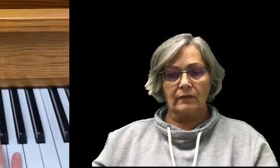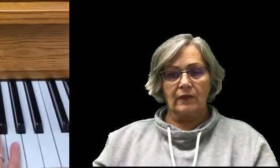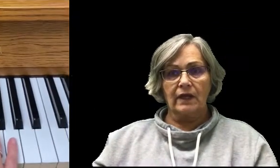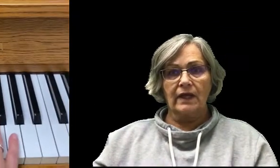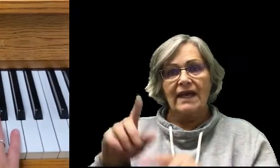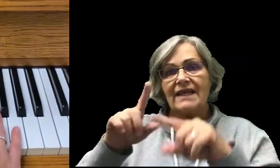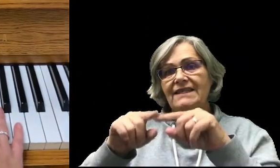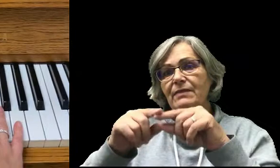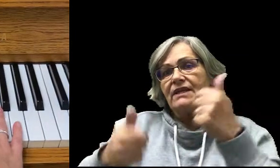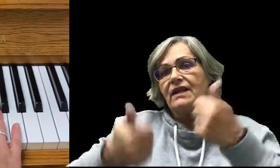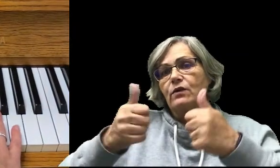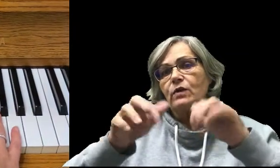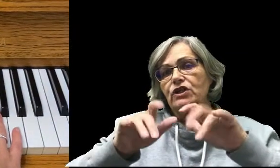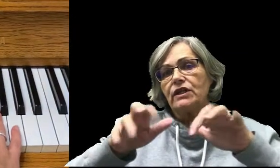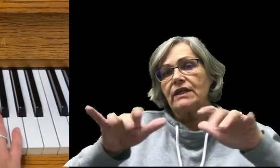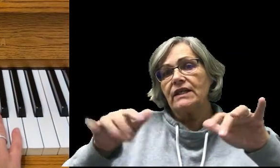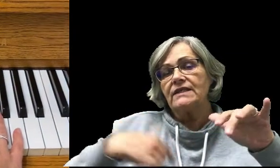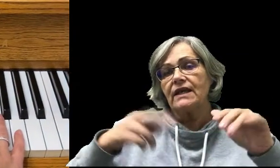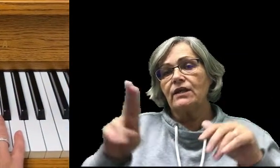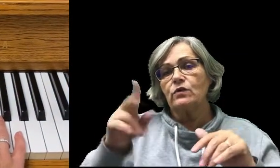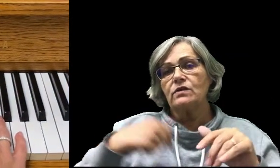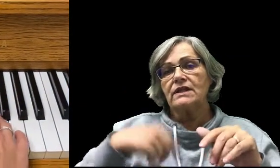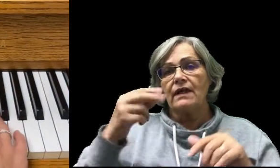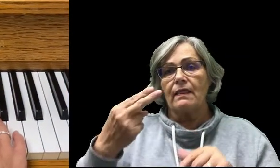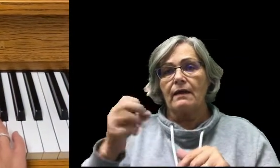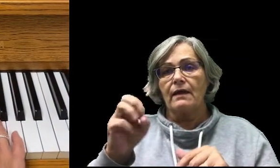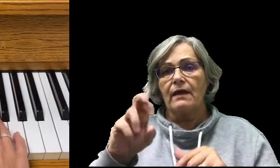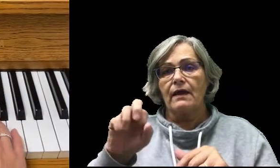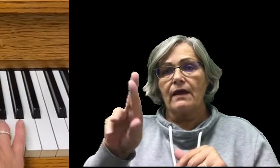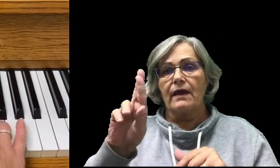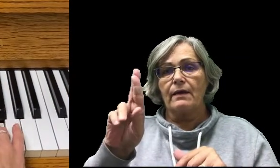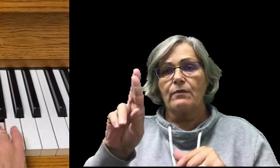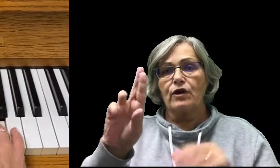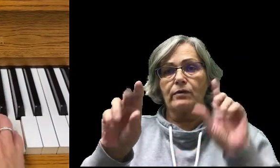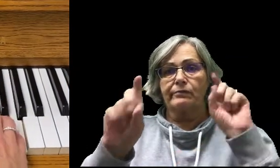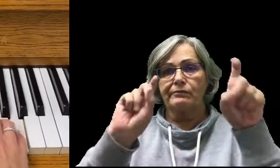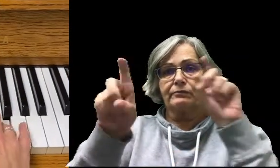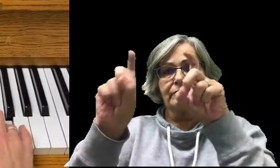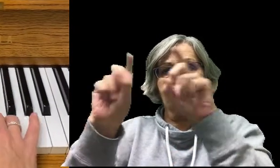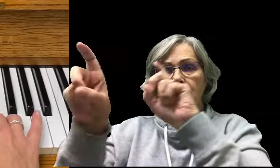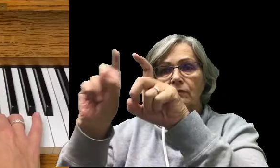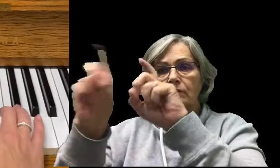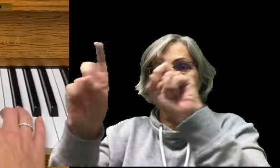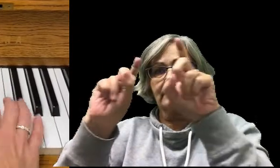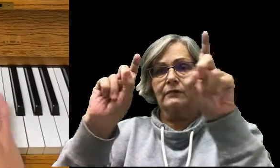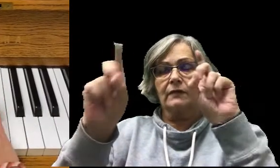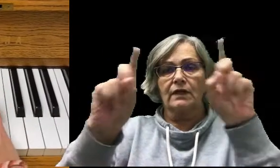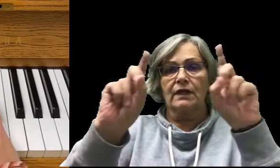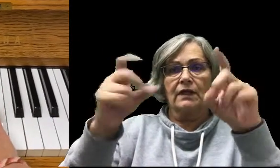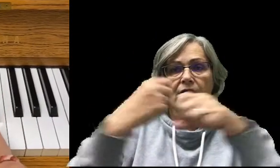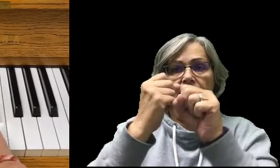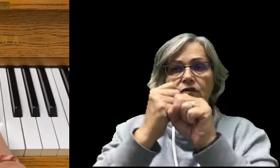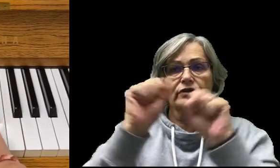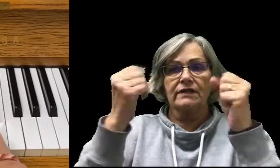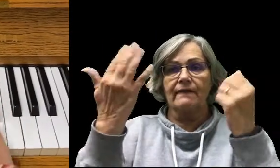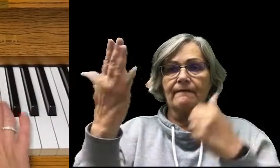So depending on what key I play, the hammer moves, hits the strings can